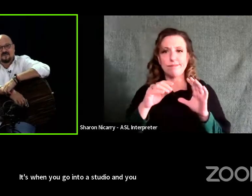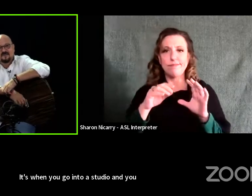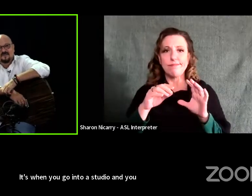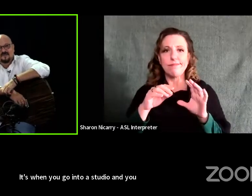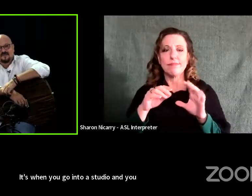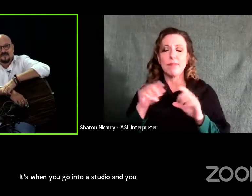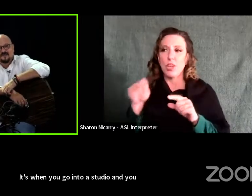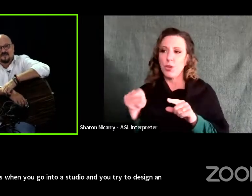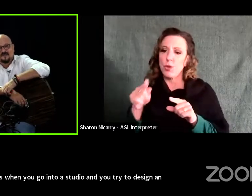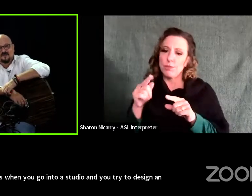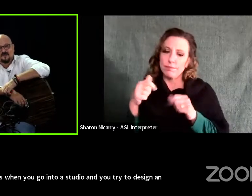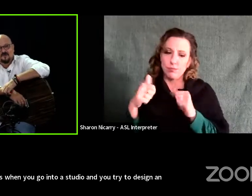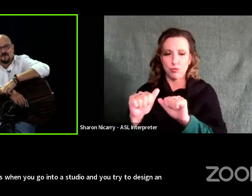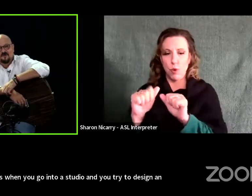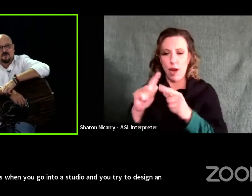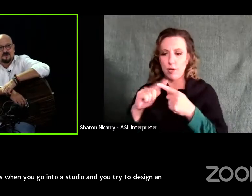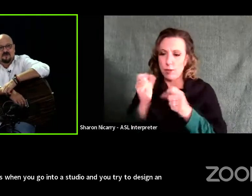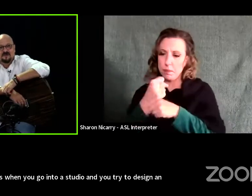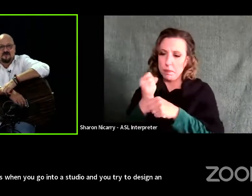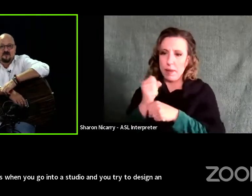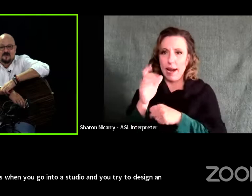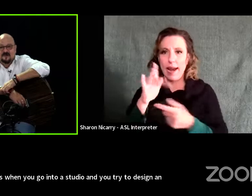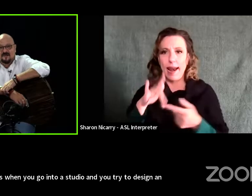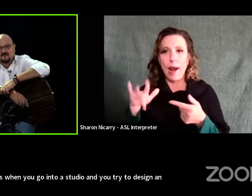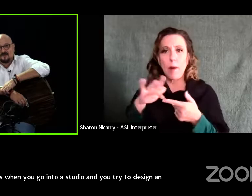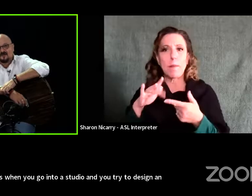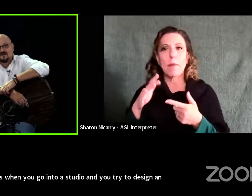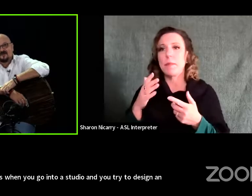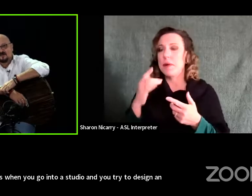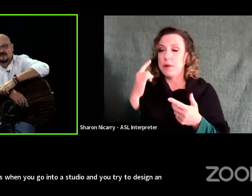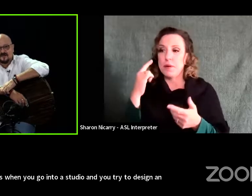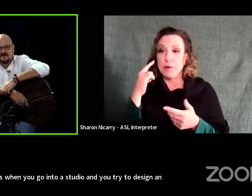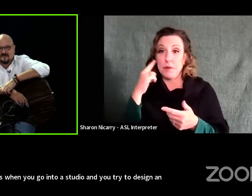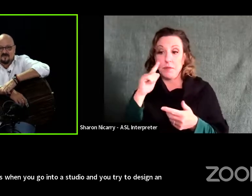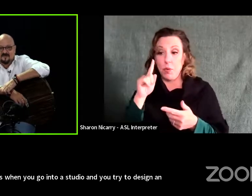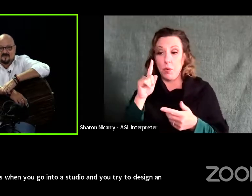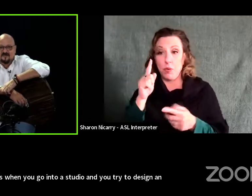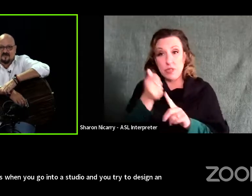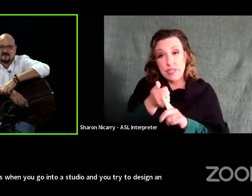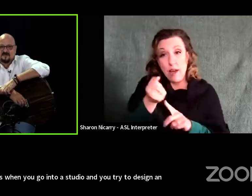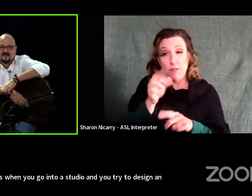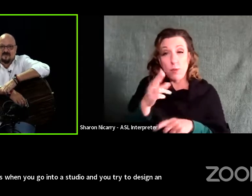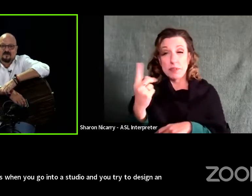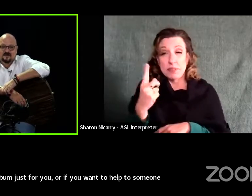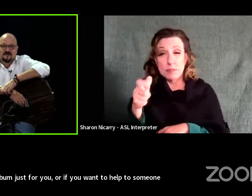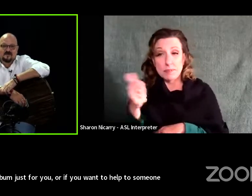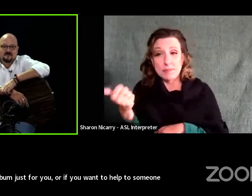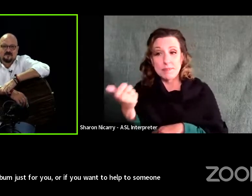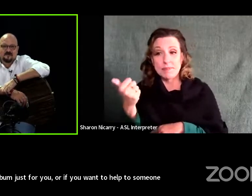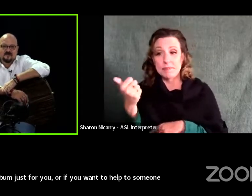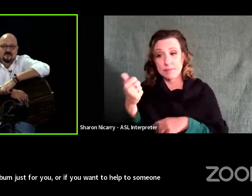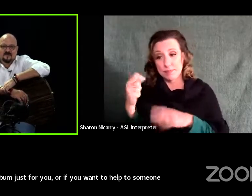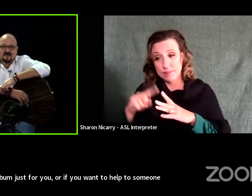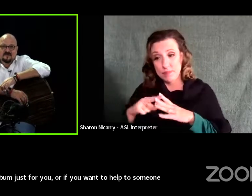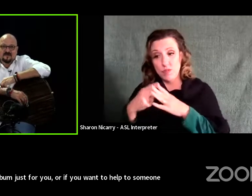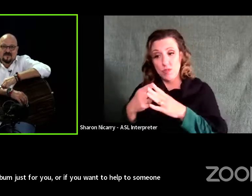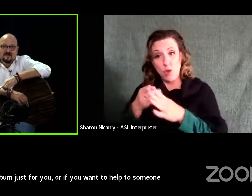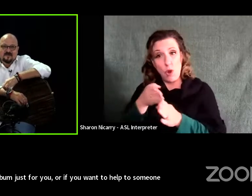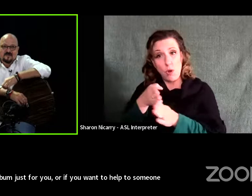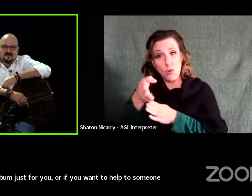album just for you, or if you want to help to someone else and start a career as a producer,